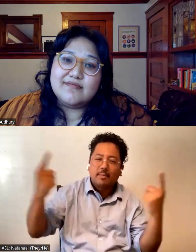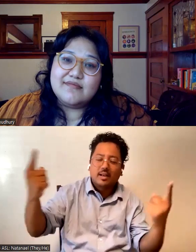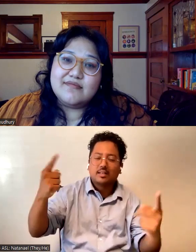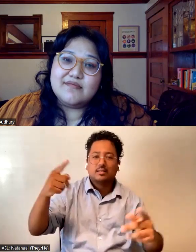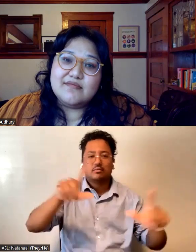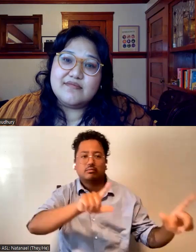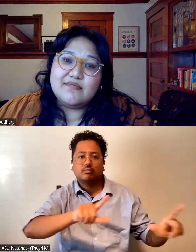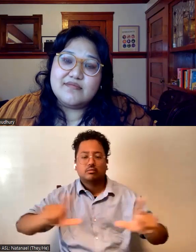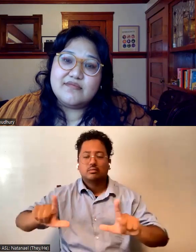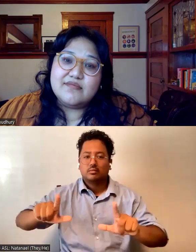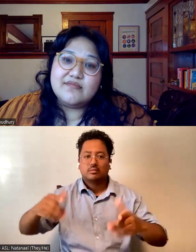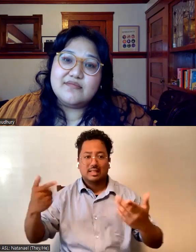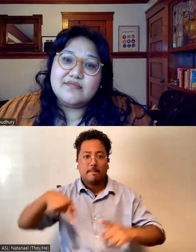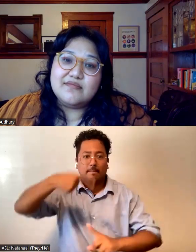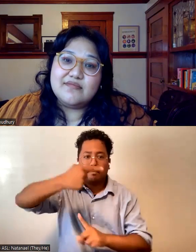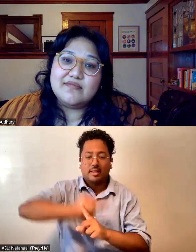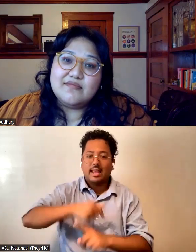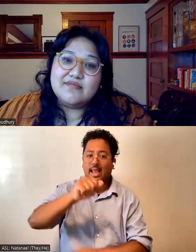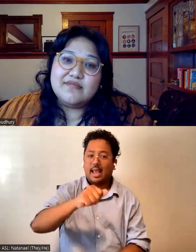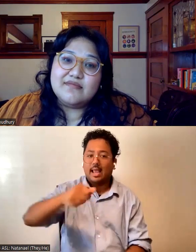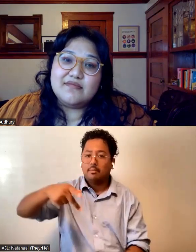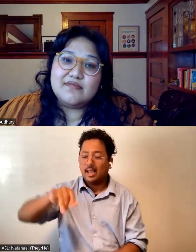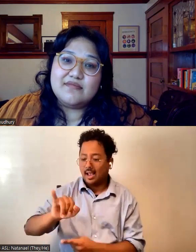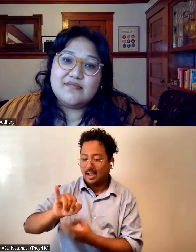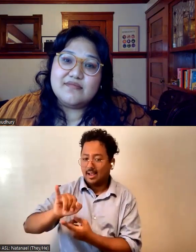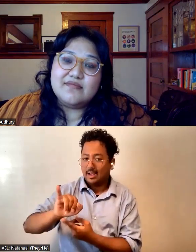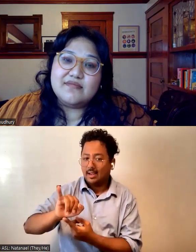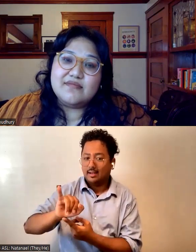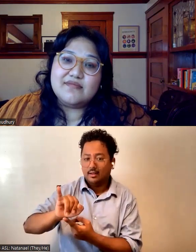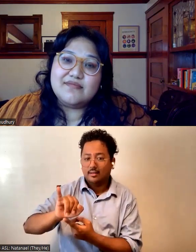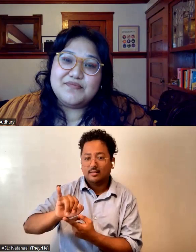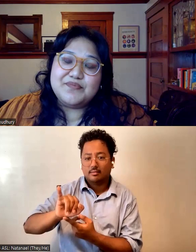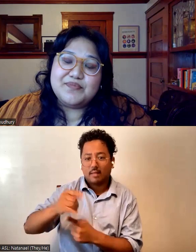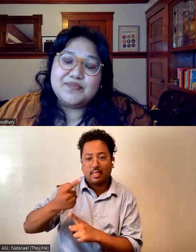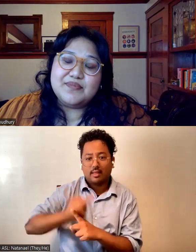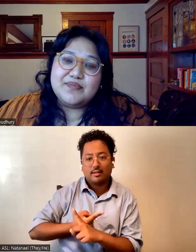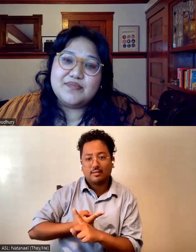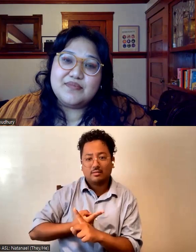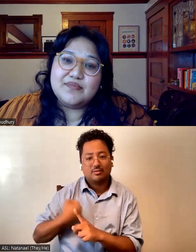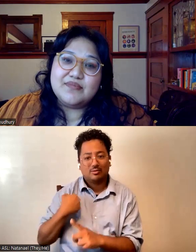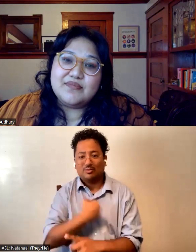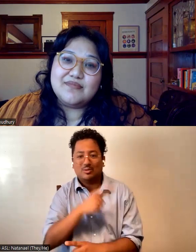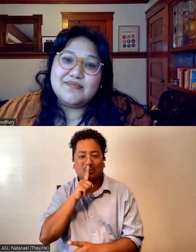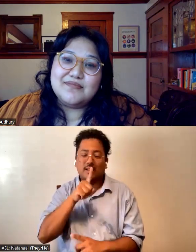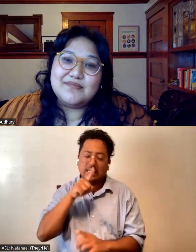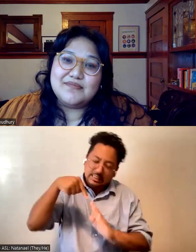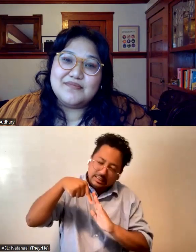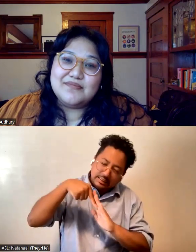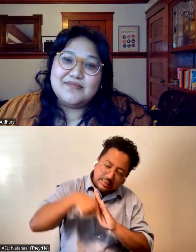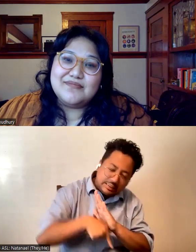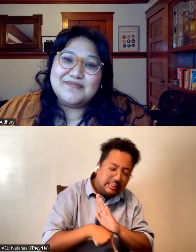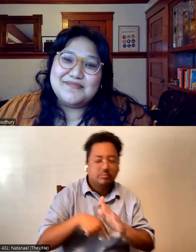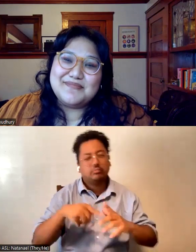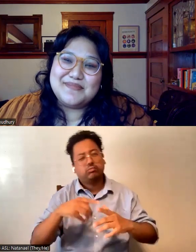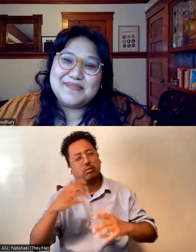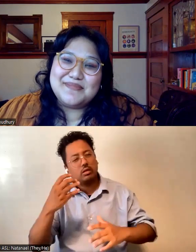during Asian American Pacific Islander Heritage Month, which, like, we're not even going to get into the